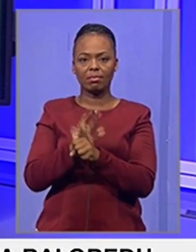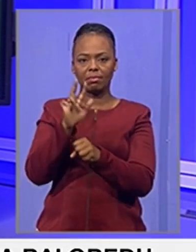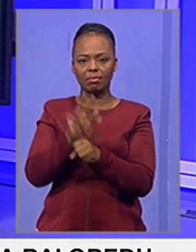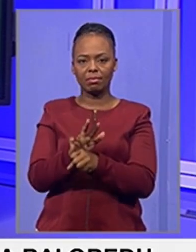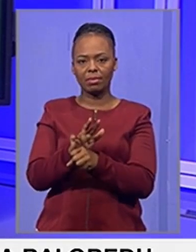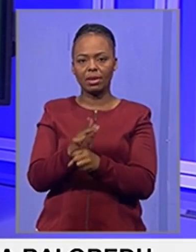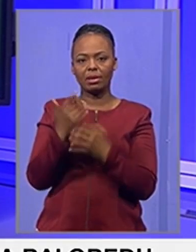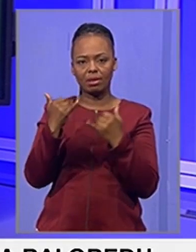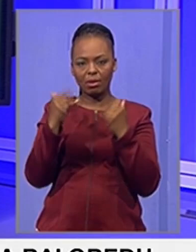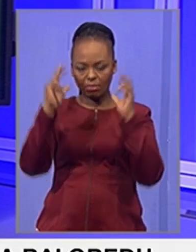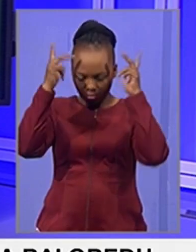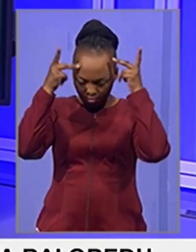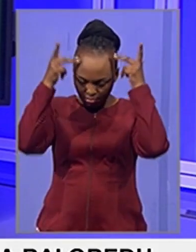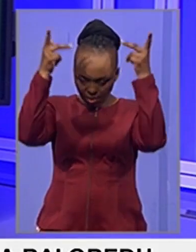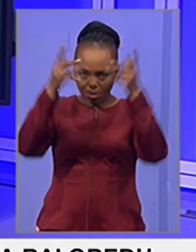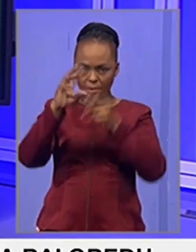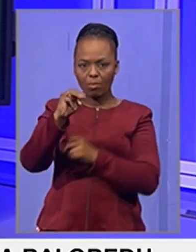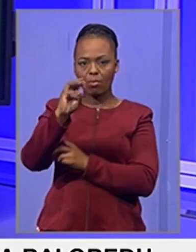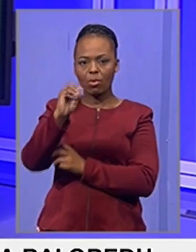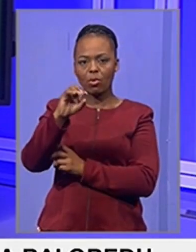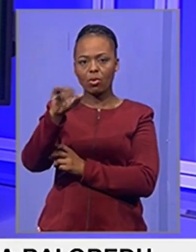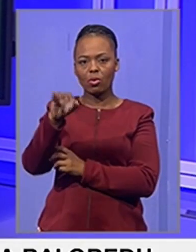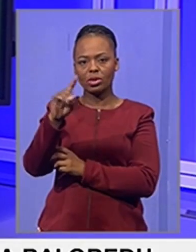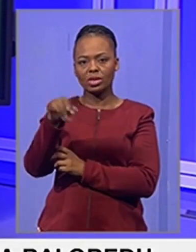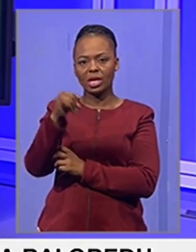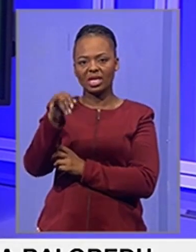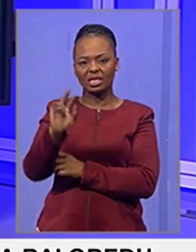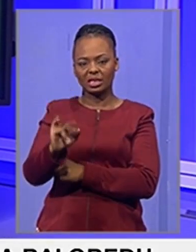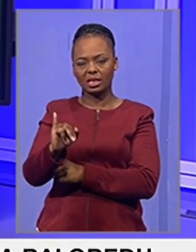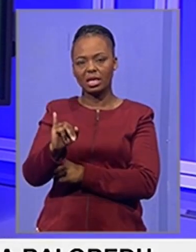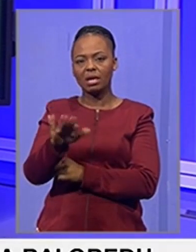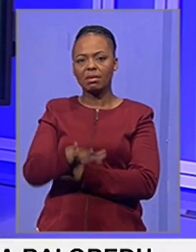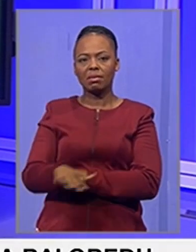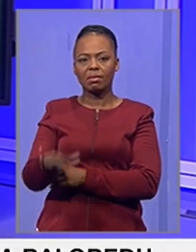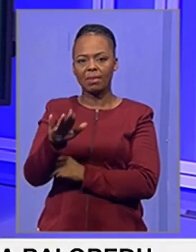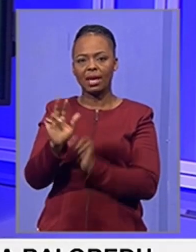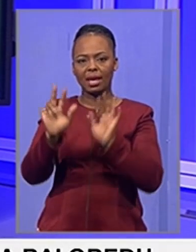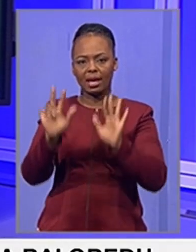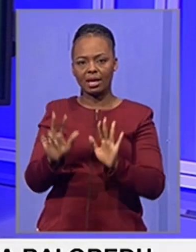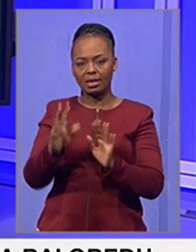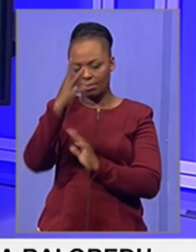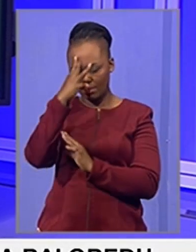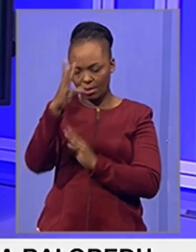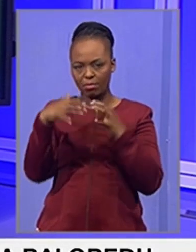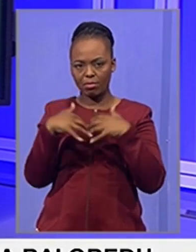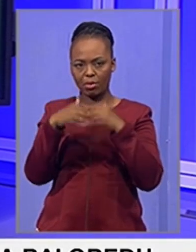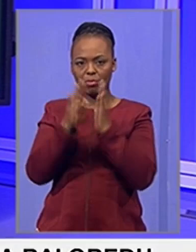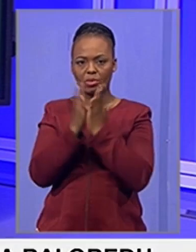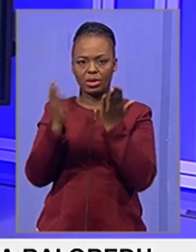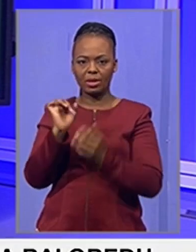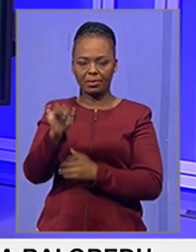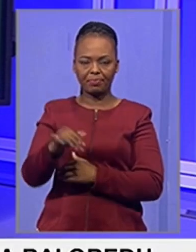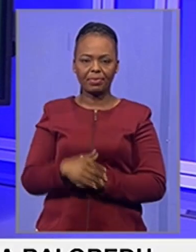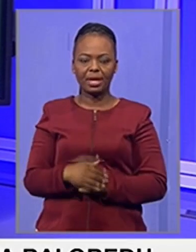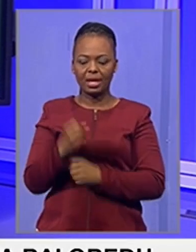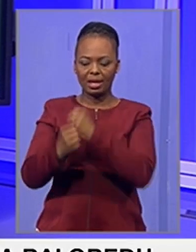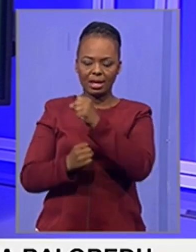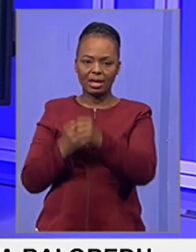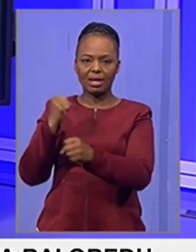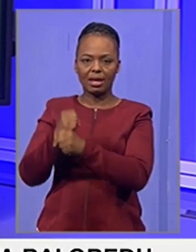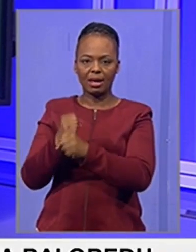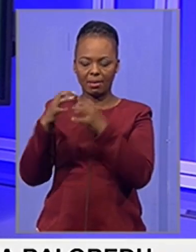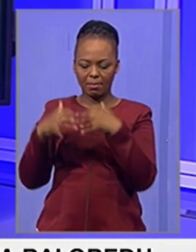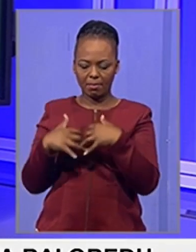jwa ga Kgosatsana motšatši wa borobedi kwa Pretoria le go tlhoma buka ya gagwe. Go tshwara dingwaga tseno